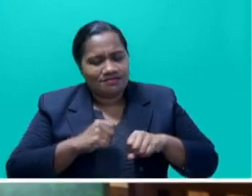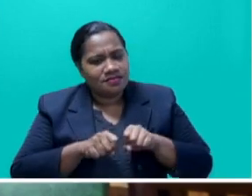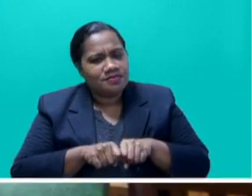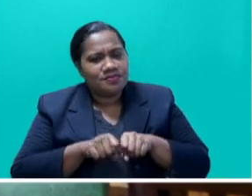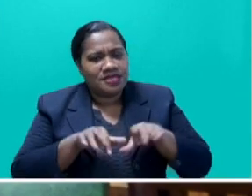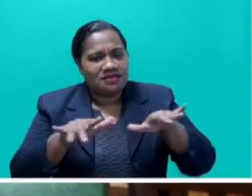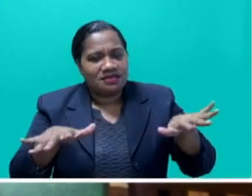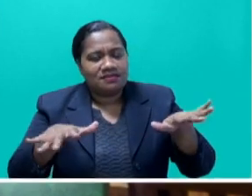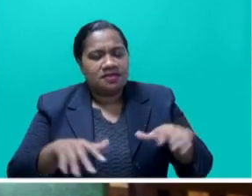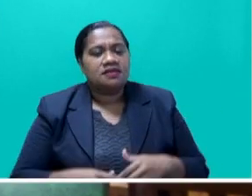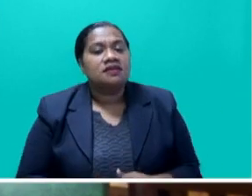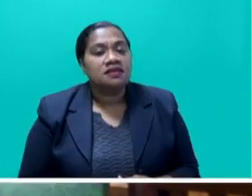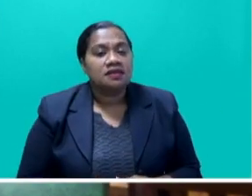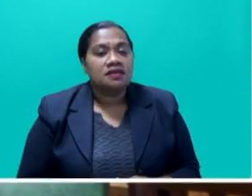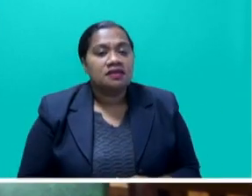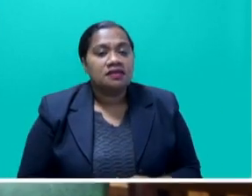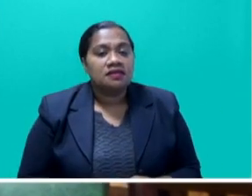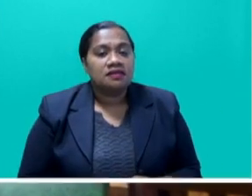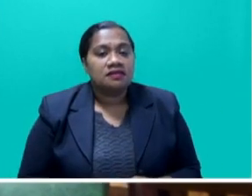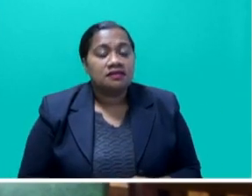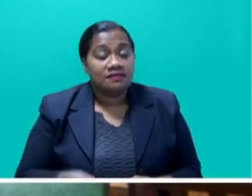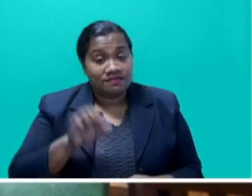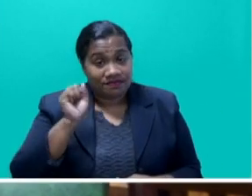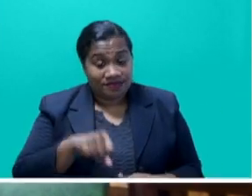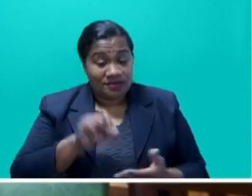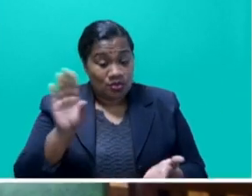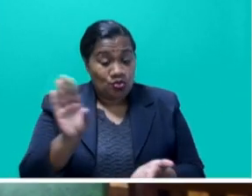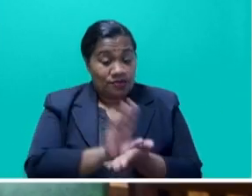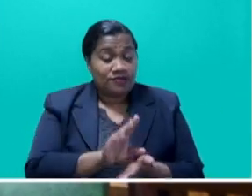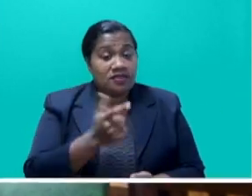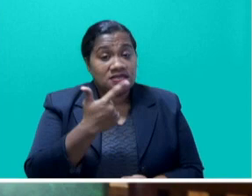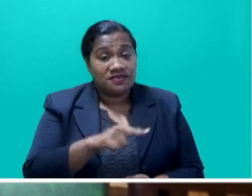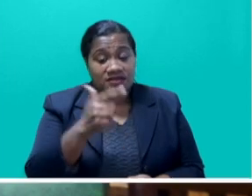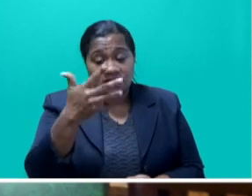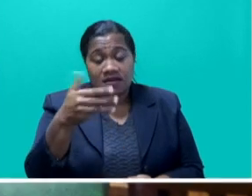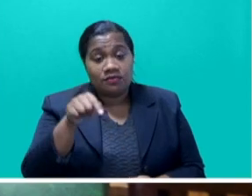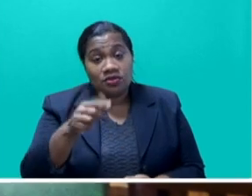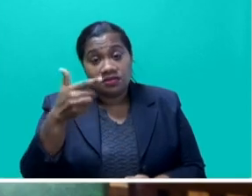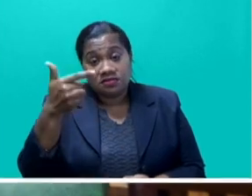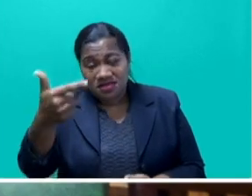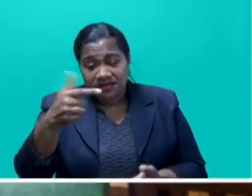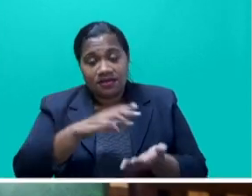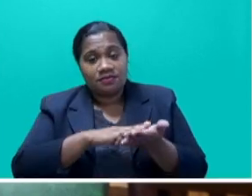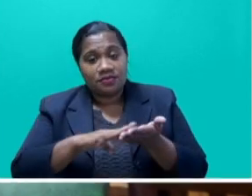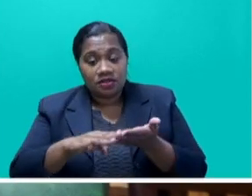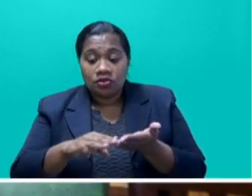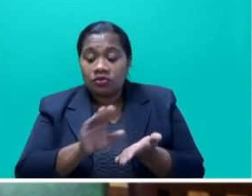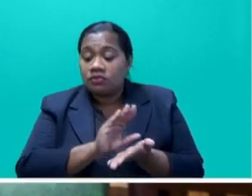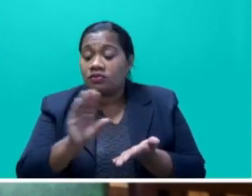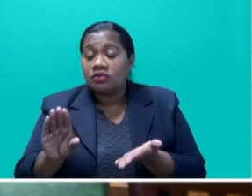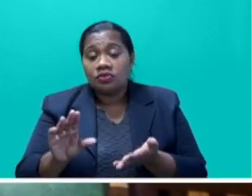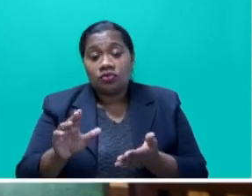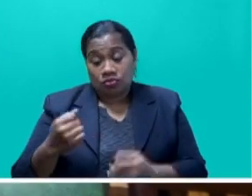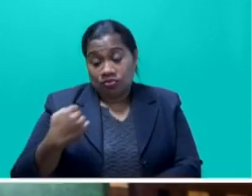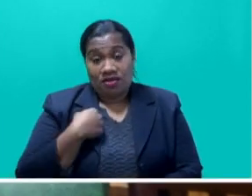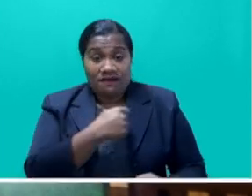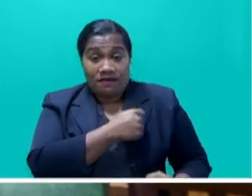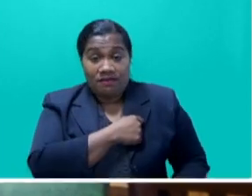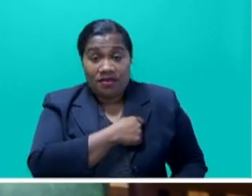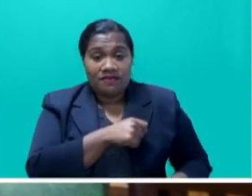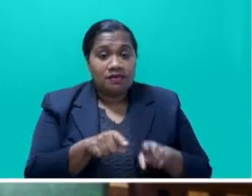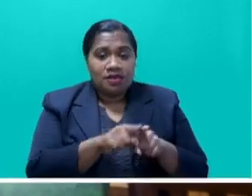sir. Although the allocation of 79.7 million to the RFMF means a decrease